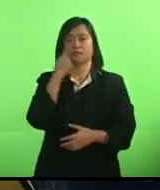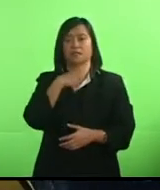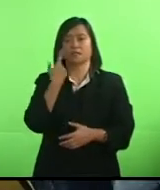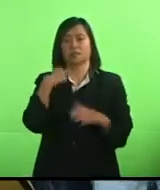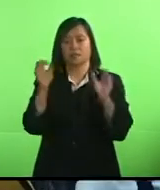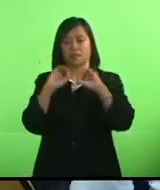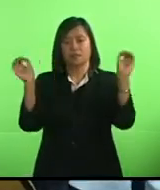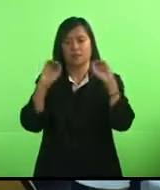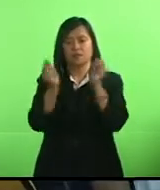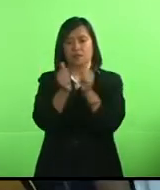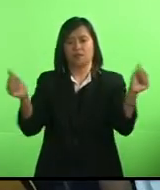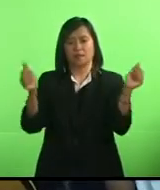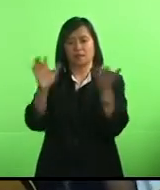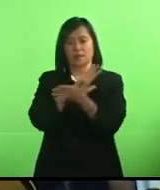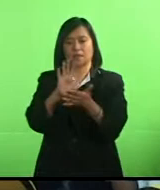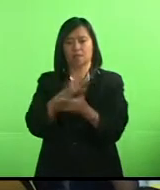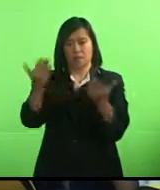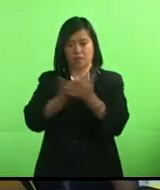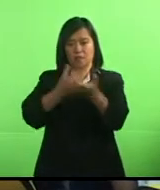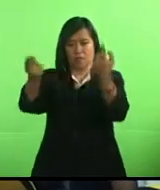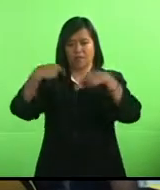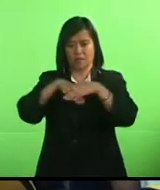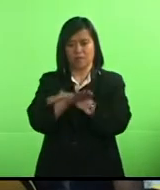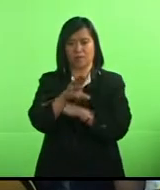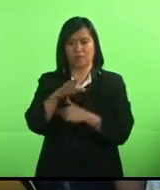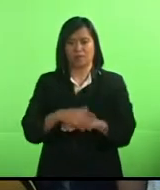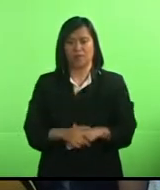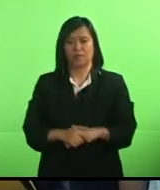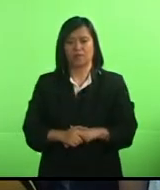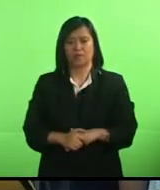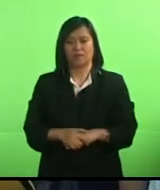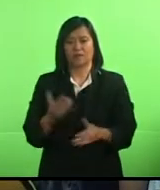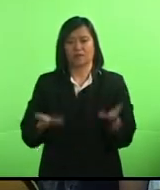Who are without? Oh, you just came in, okay?